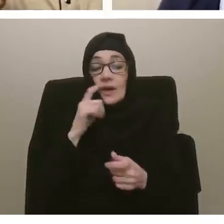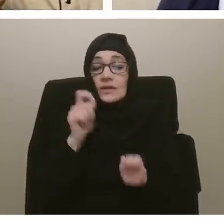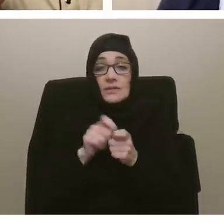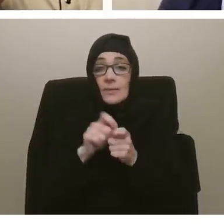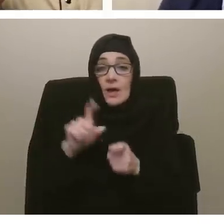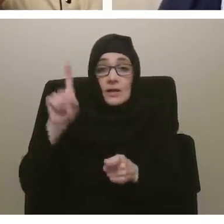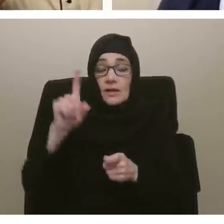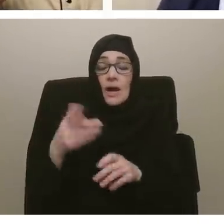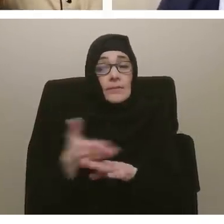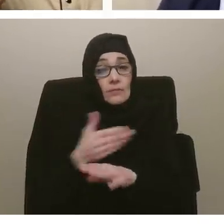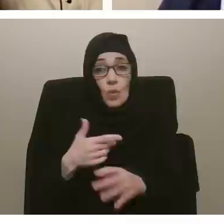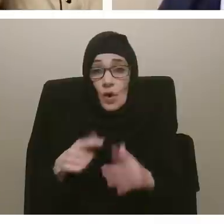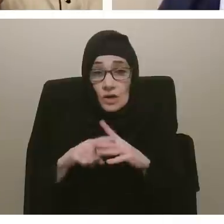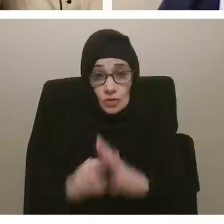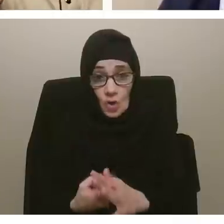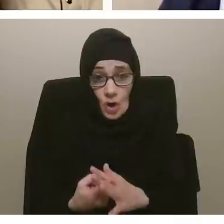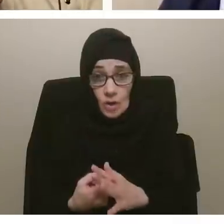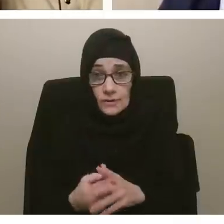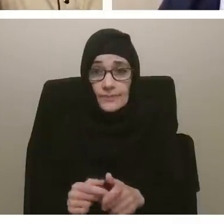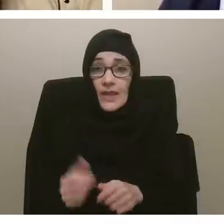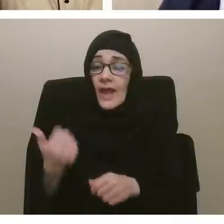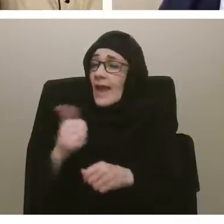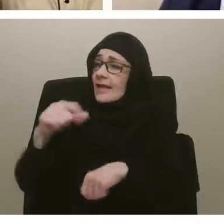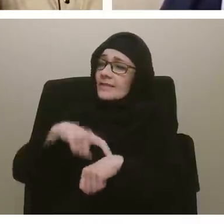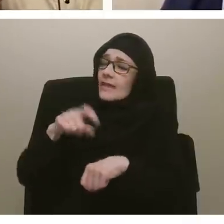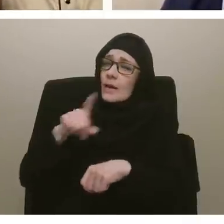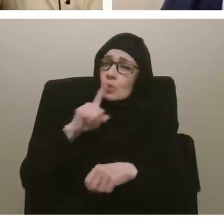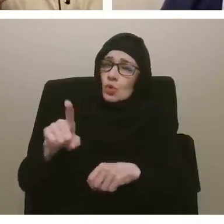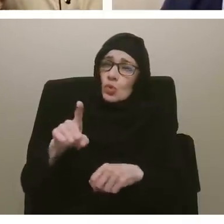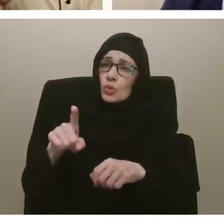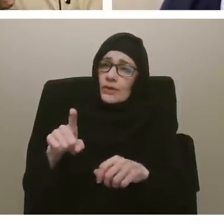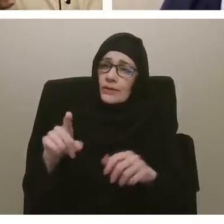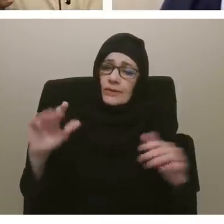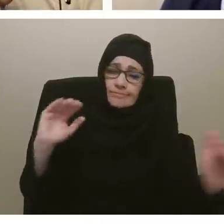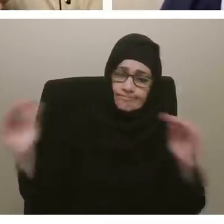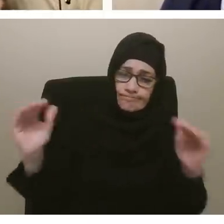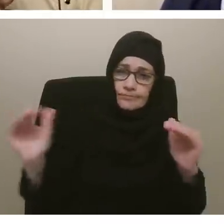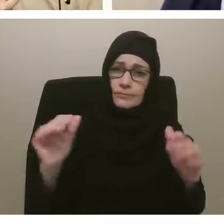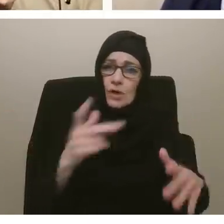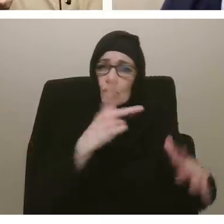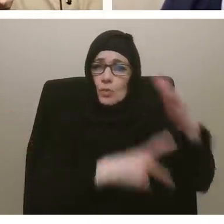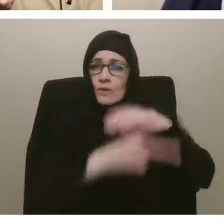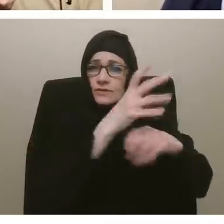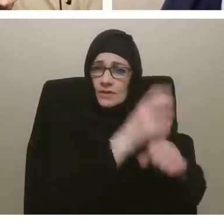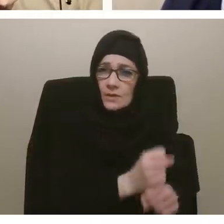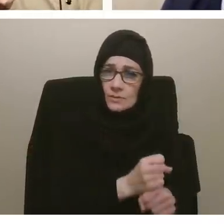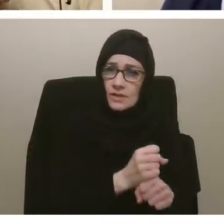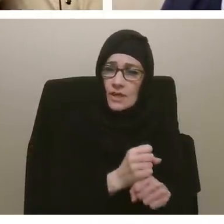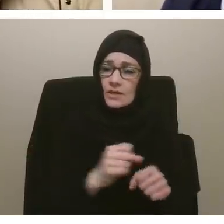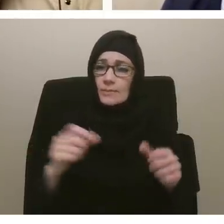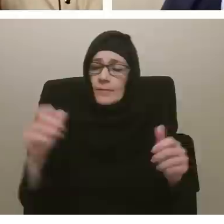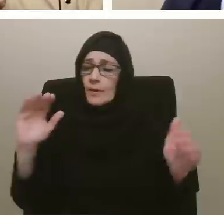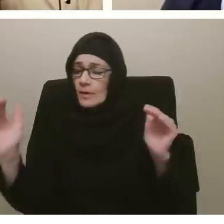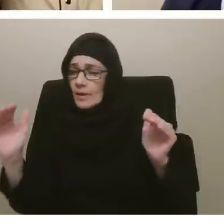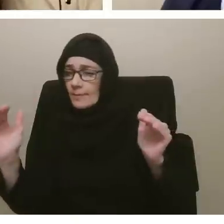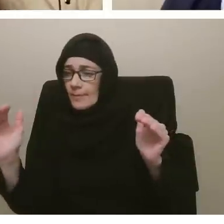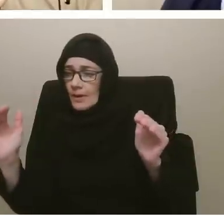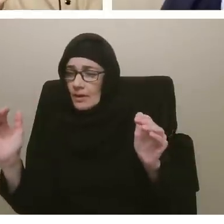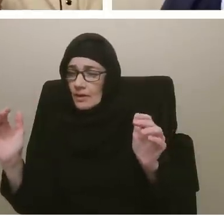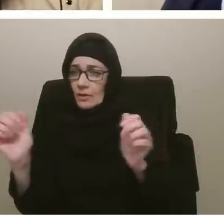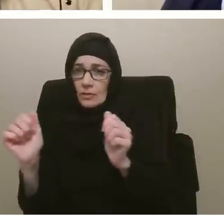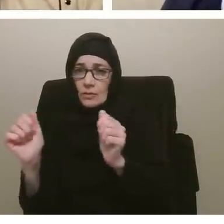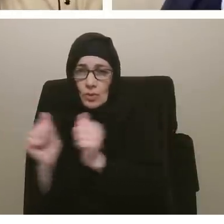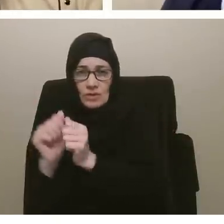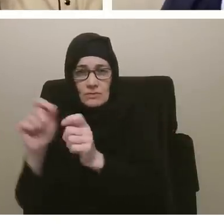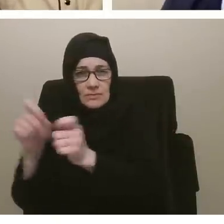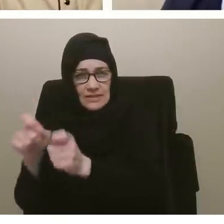I even start, like, isn't anytime you measure the Prophet against any trait, you find him to have the best